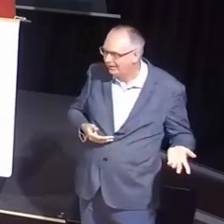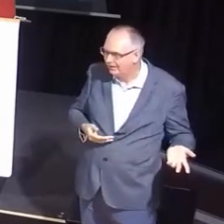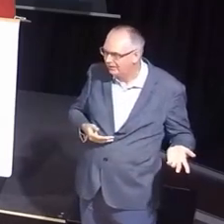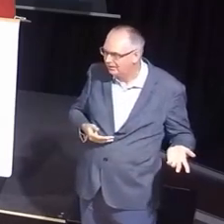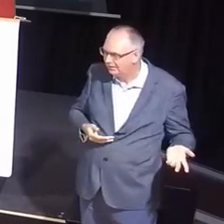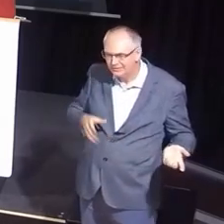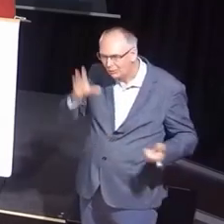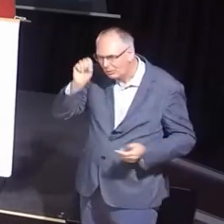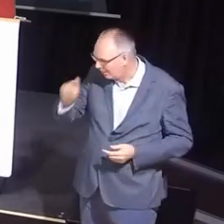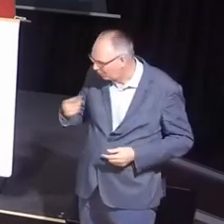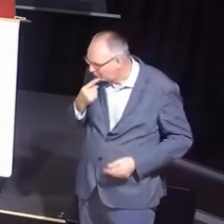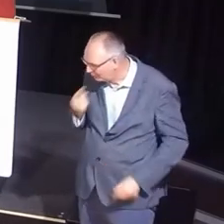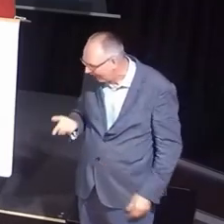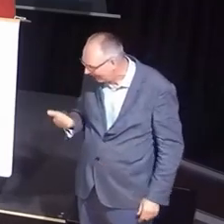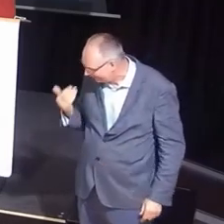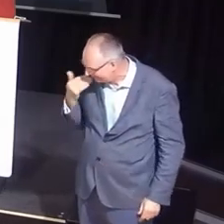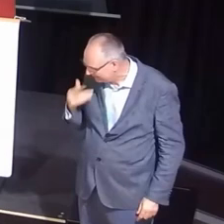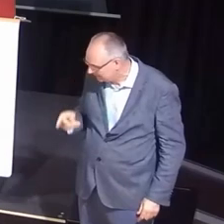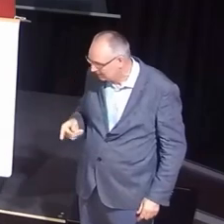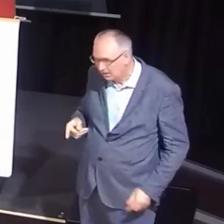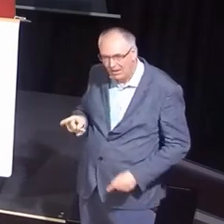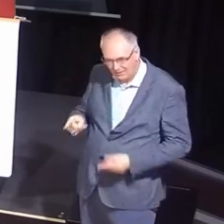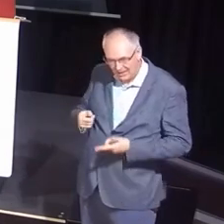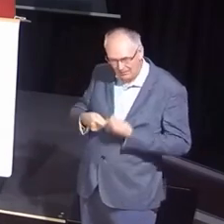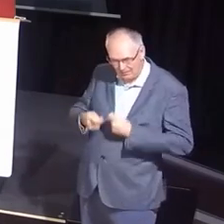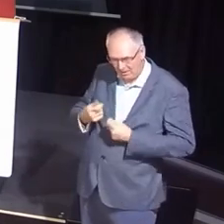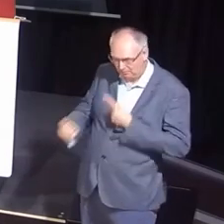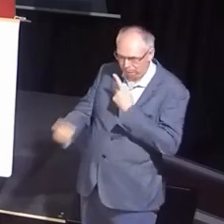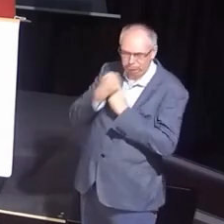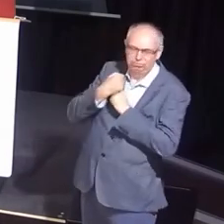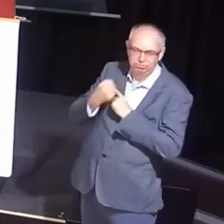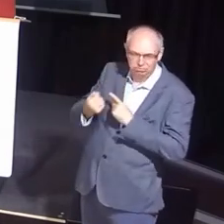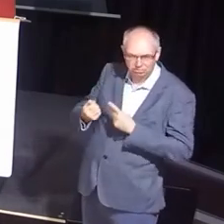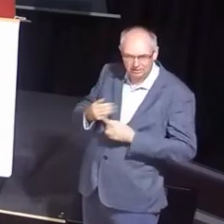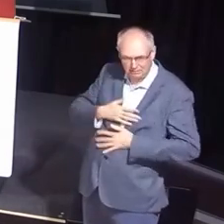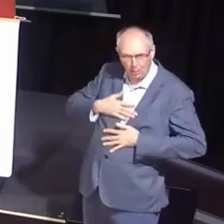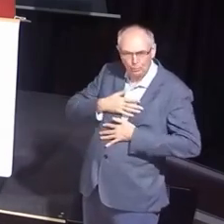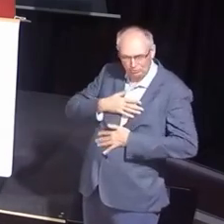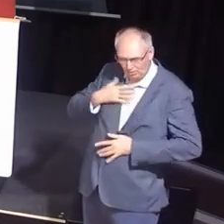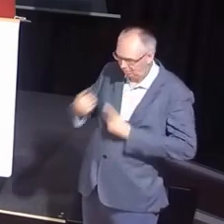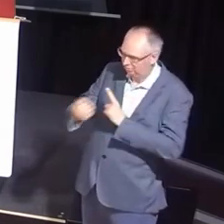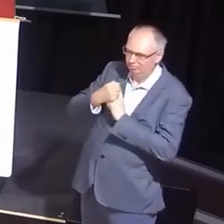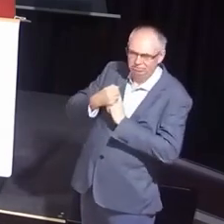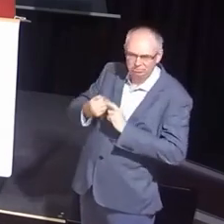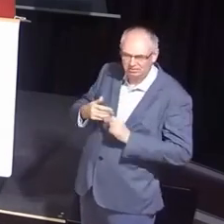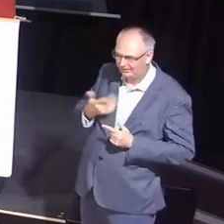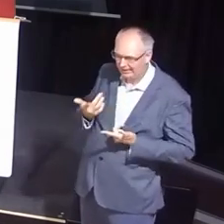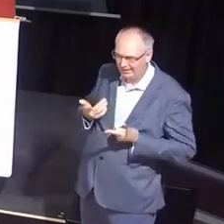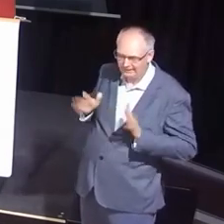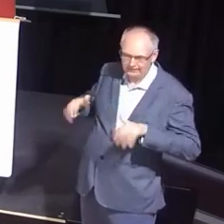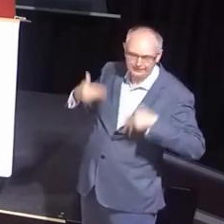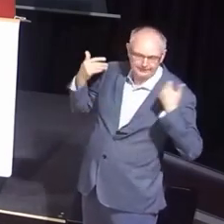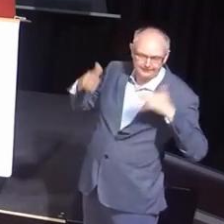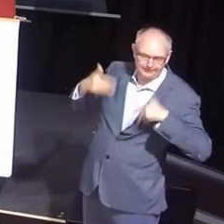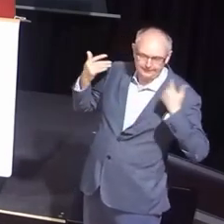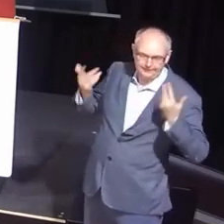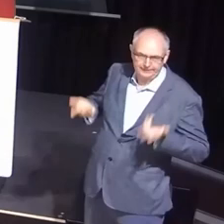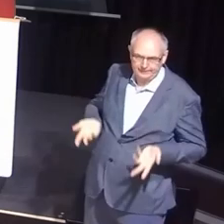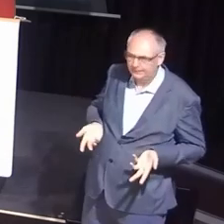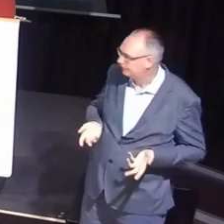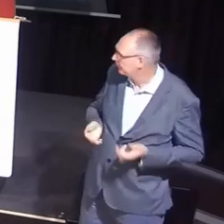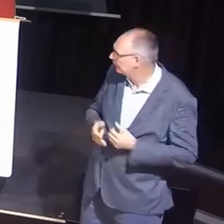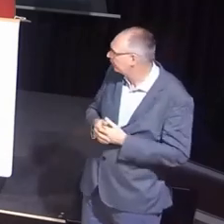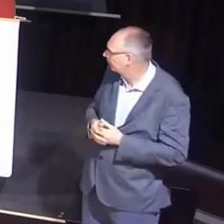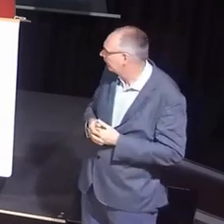told me, but I can't remember. So that can have a real emotional kind of kick in the gut. Yeah. And then it makes you want to back away from things so you don't get into that position in the first place. That's